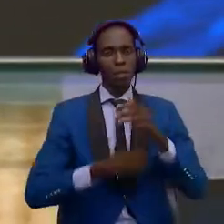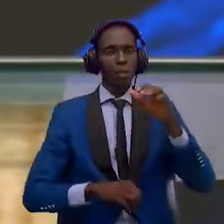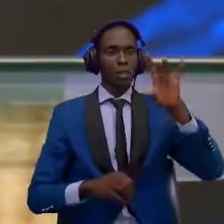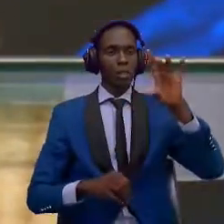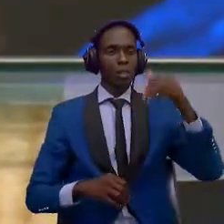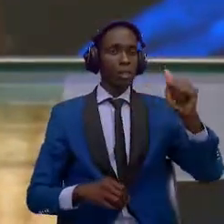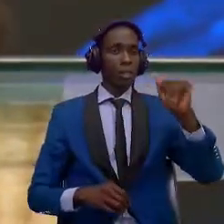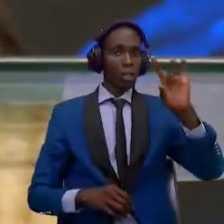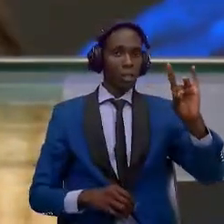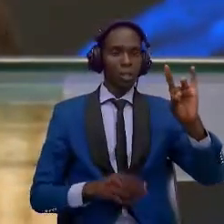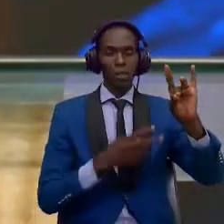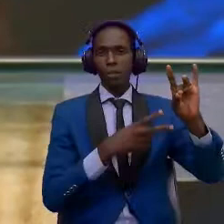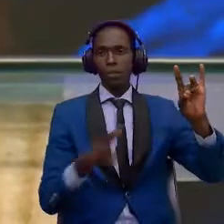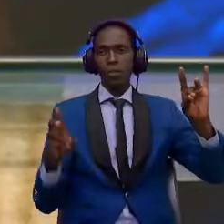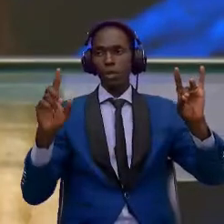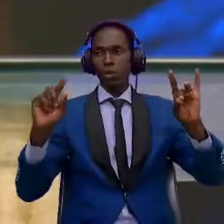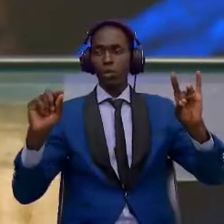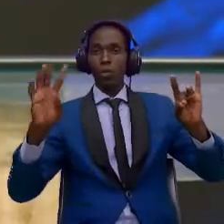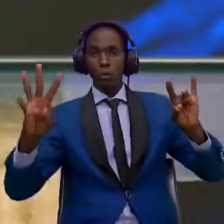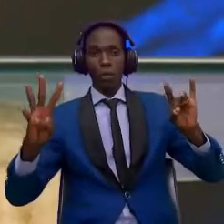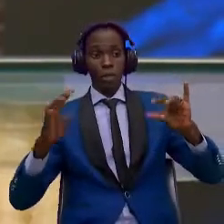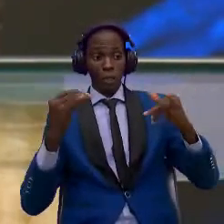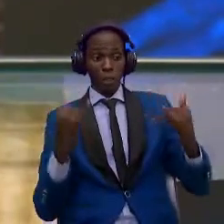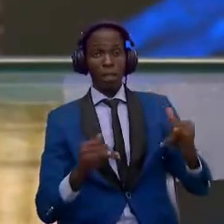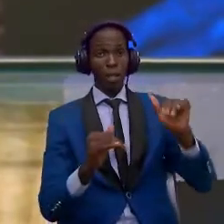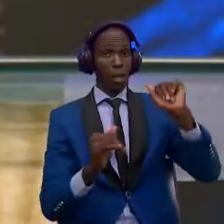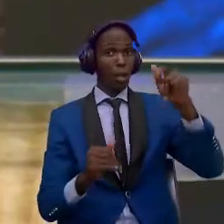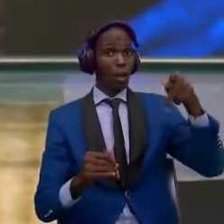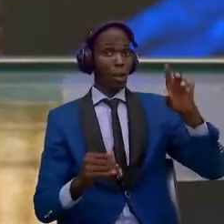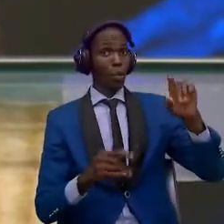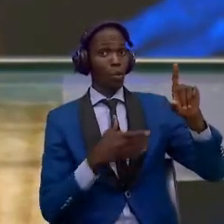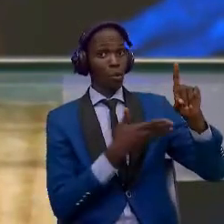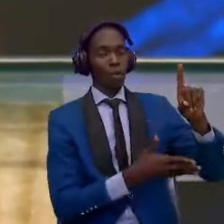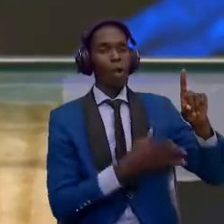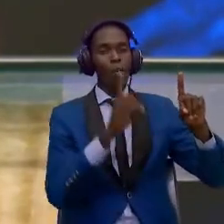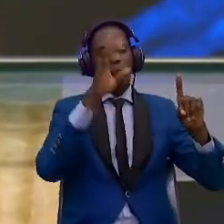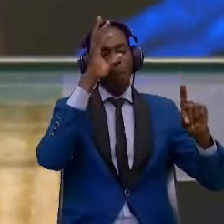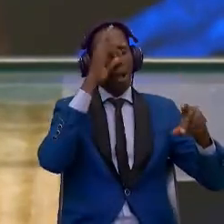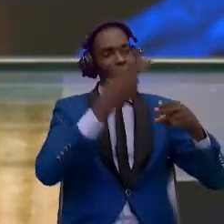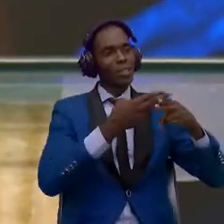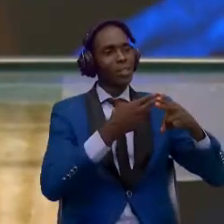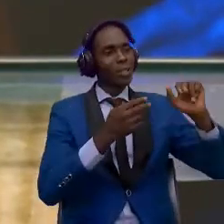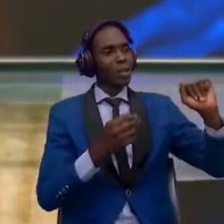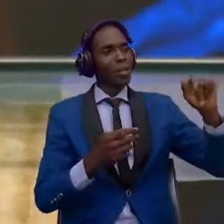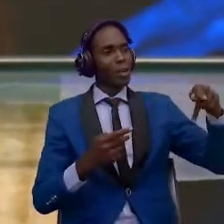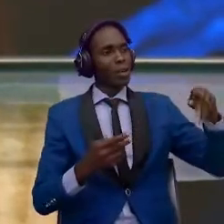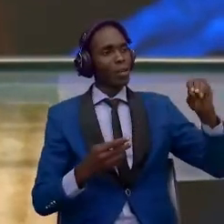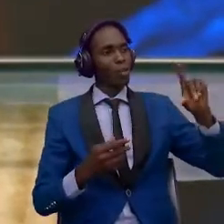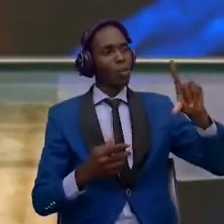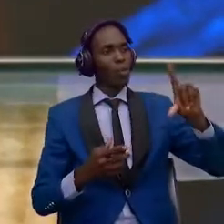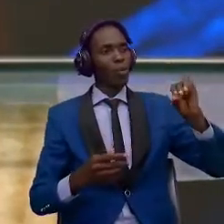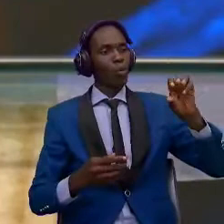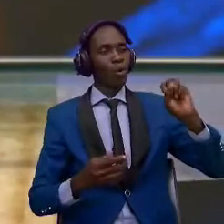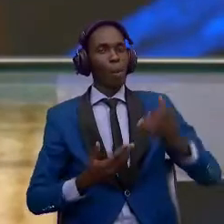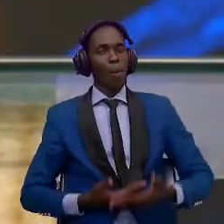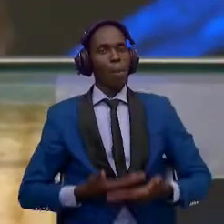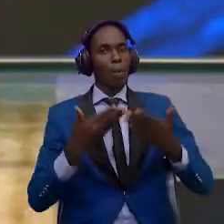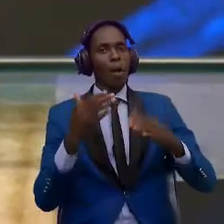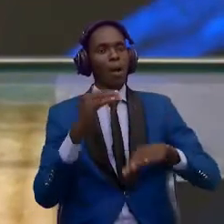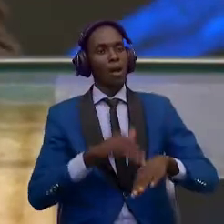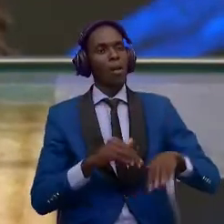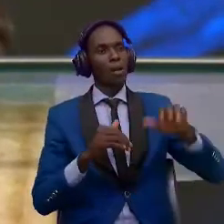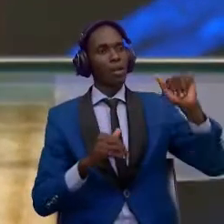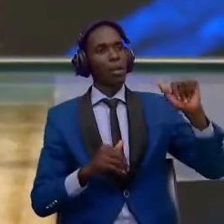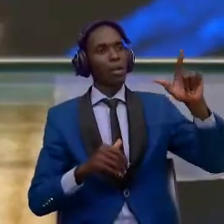24, here is Apollos now, and a certain Jew named Apollos, born at Alexandria,